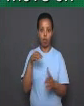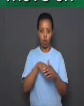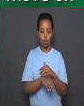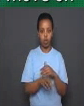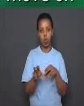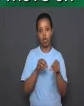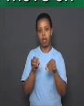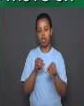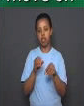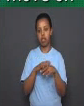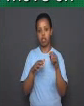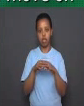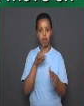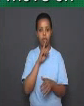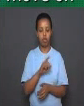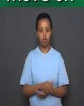on.